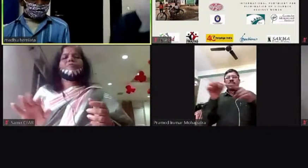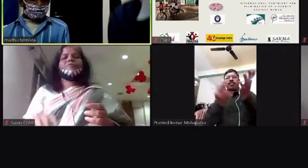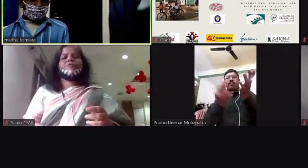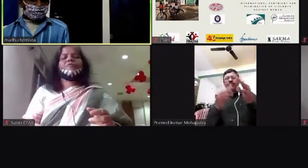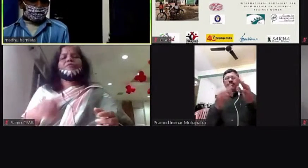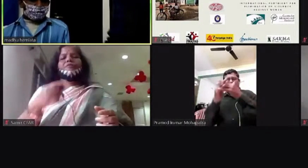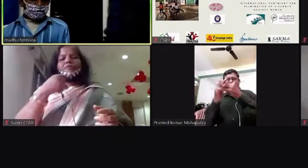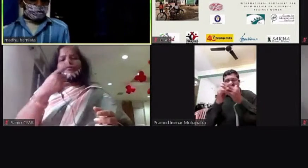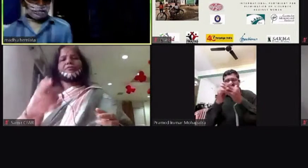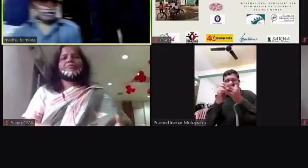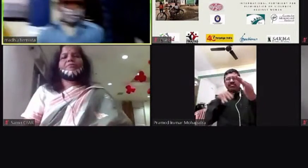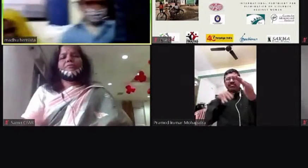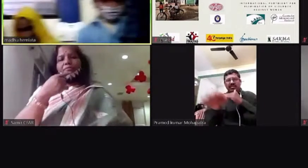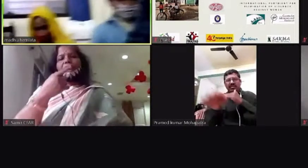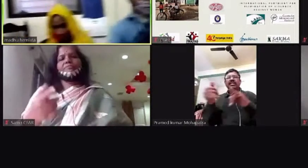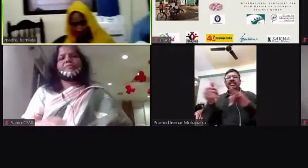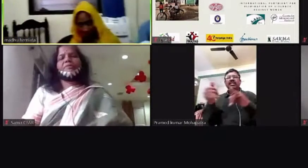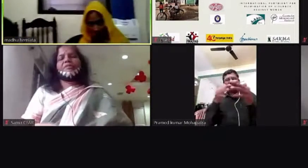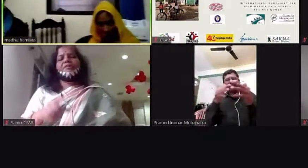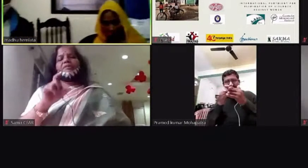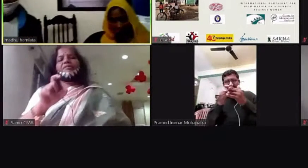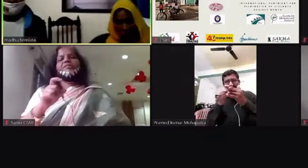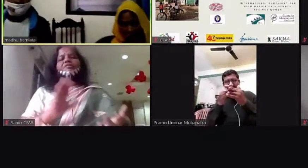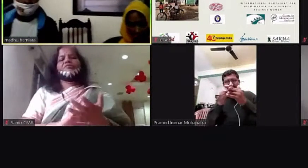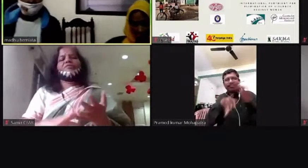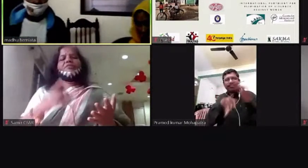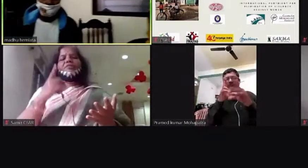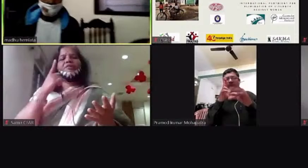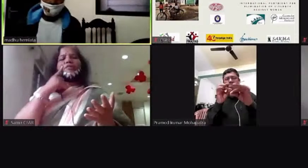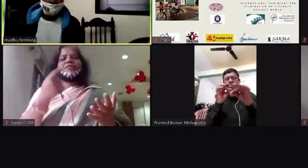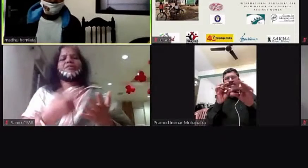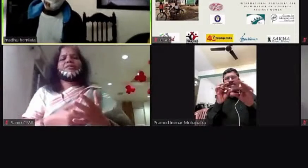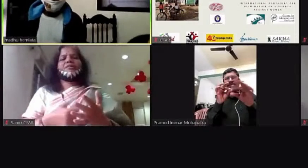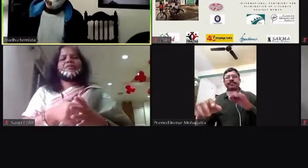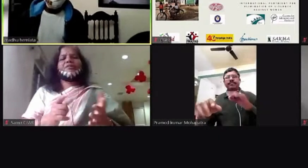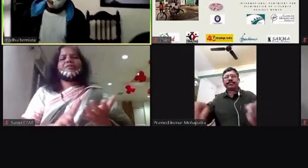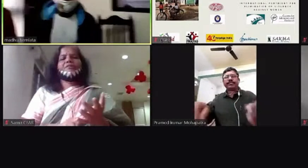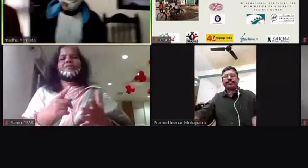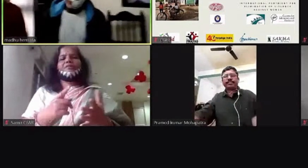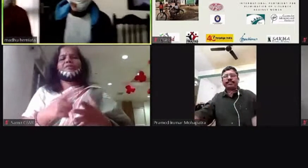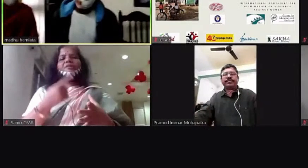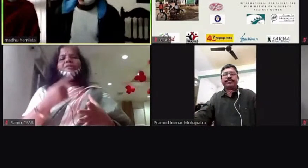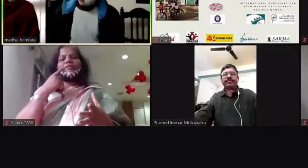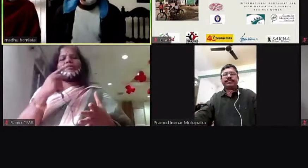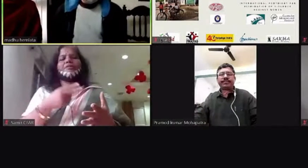and I request Chiranji Lal to put his thoughts ahead.